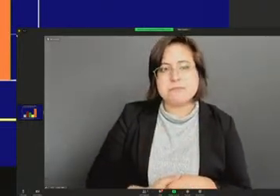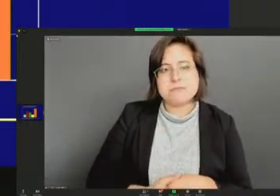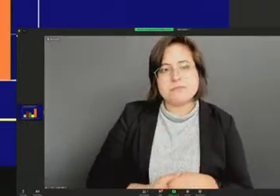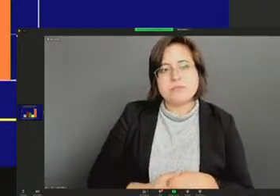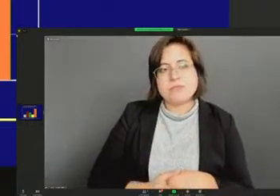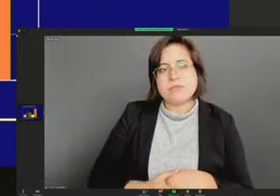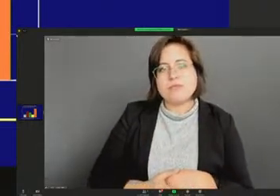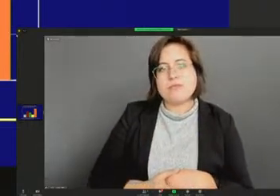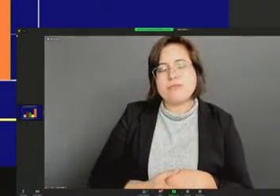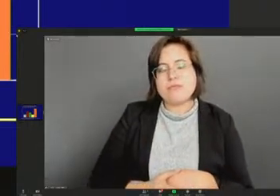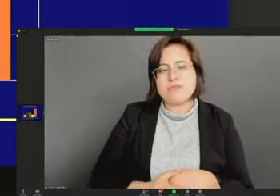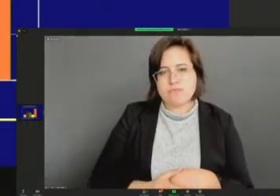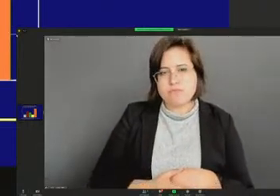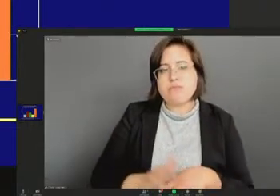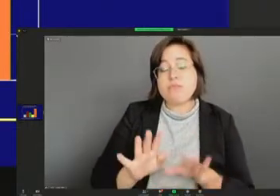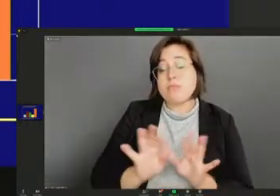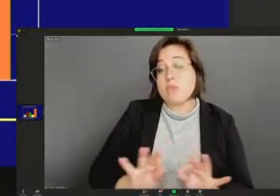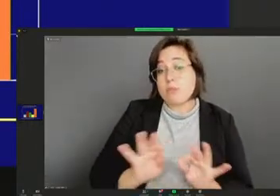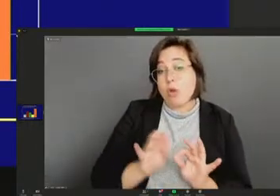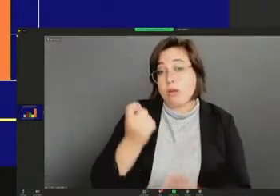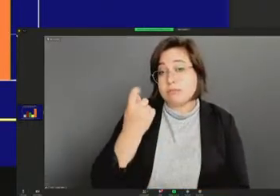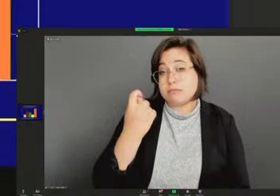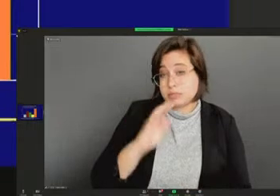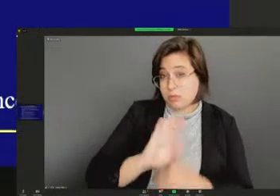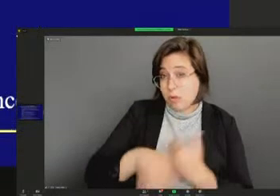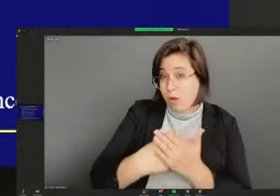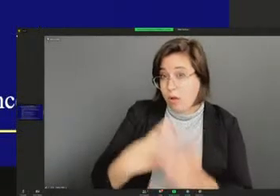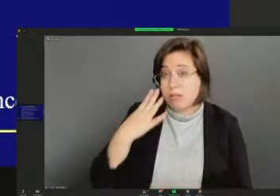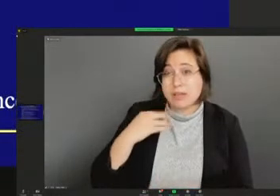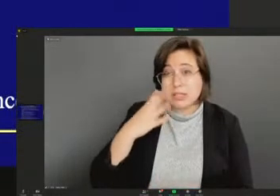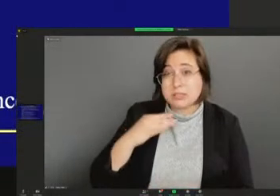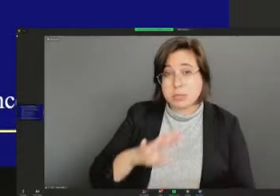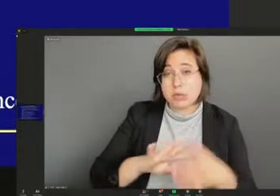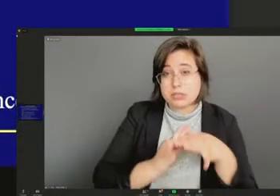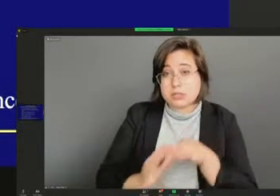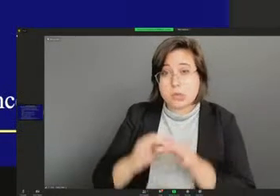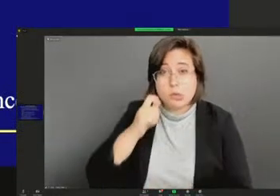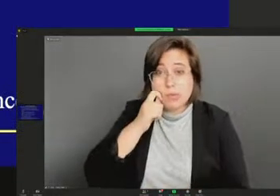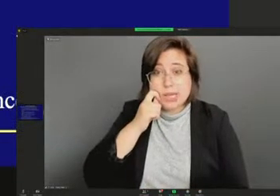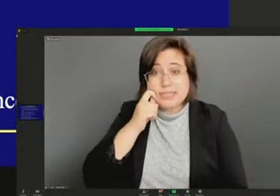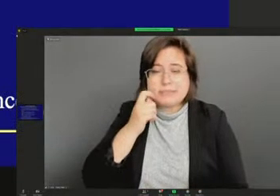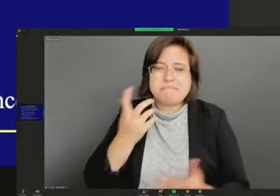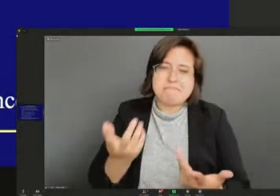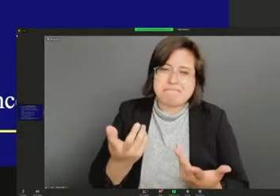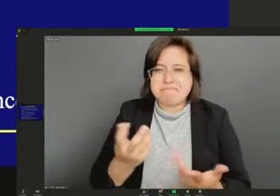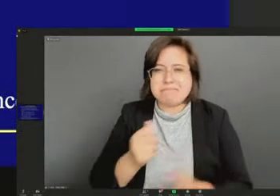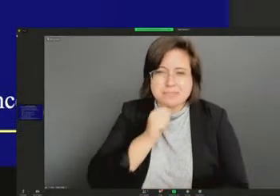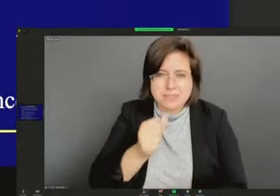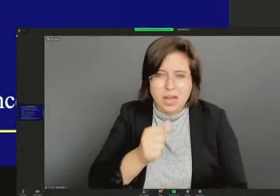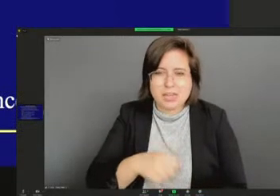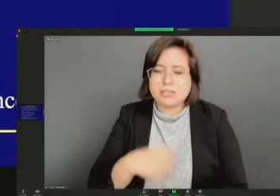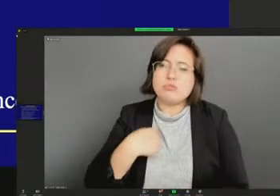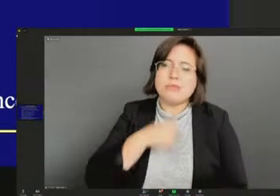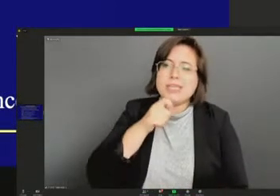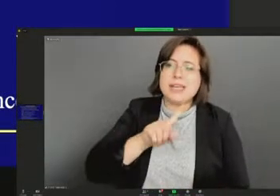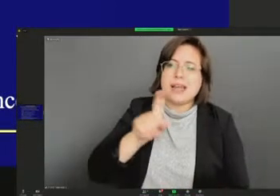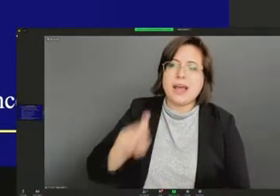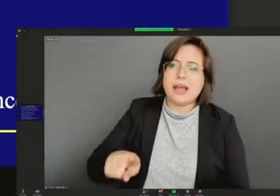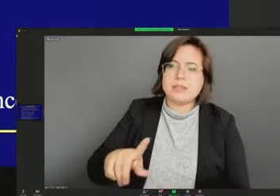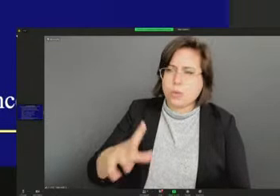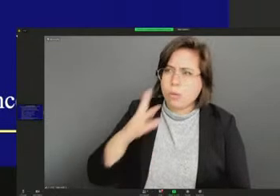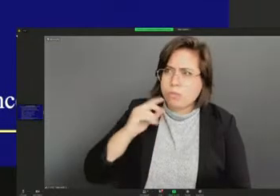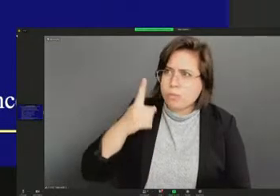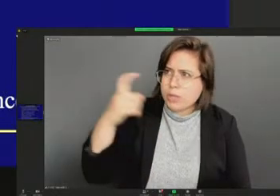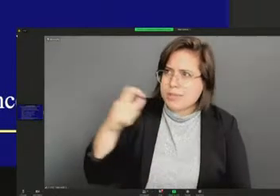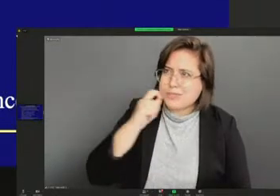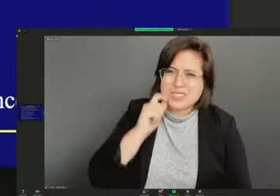Importantly, not all of these experiences are necessarily experiences linked to race. The questions are not asked, did you have these experiences because of your race?